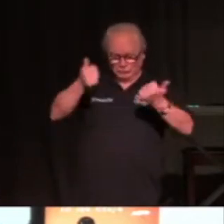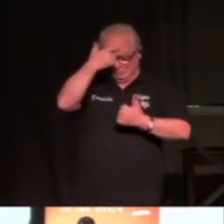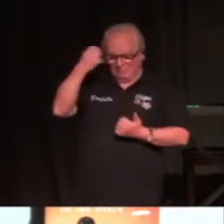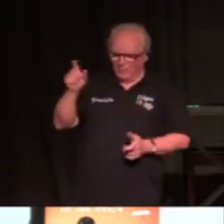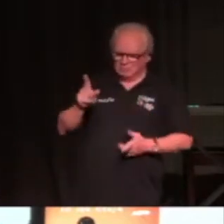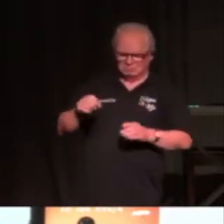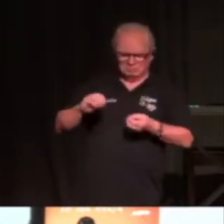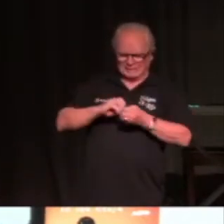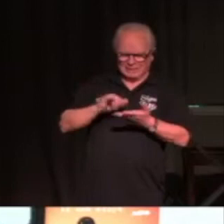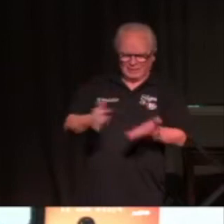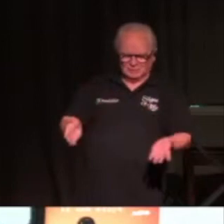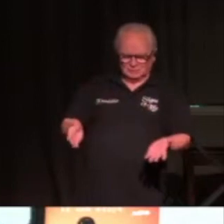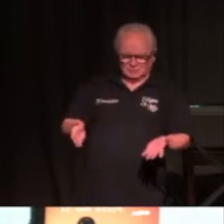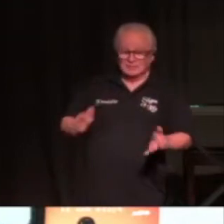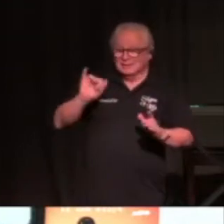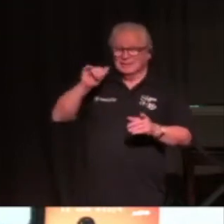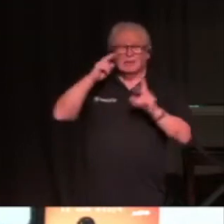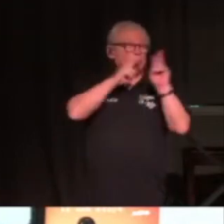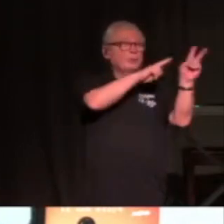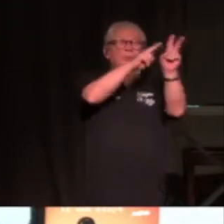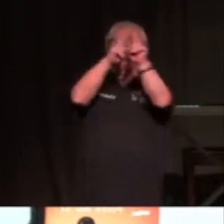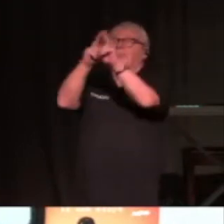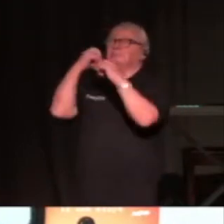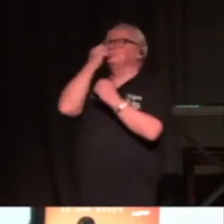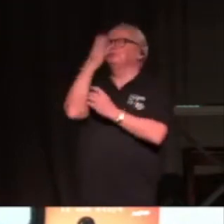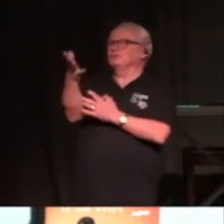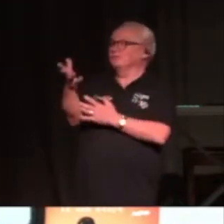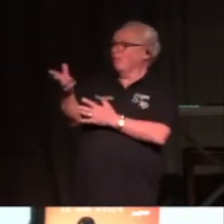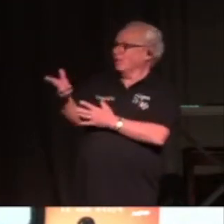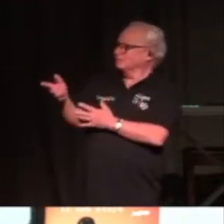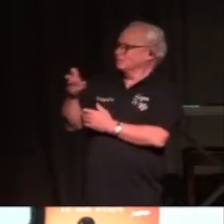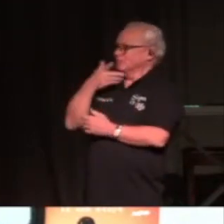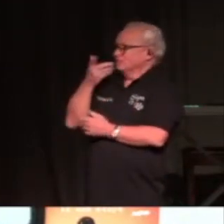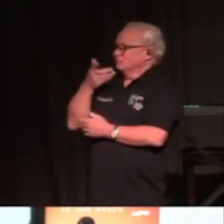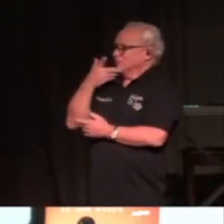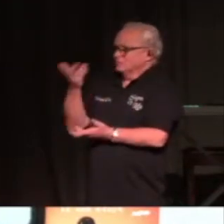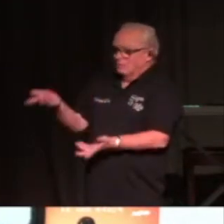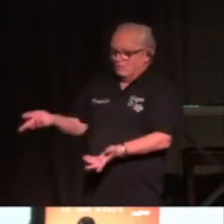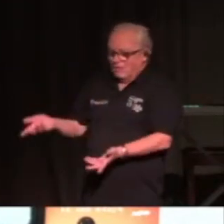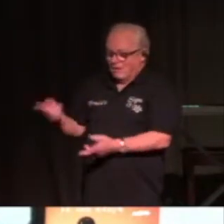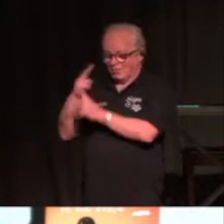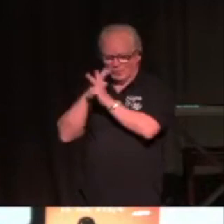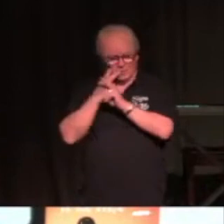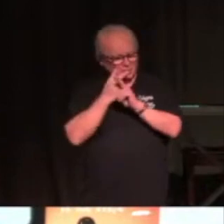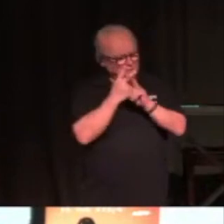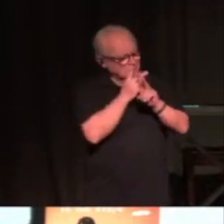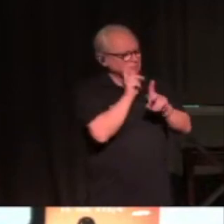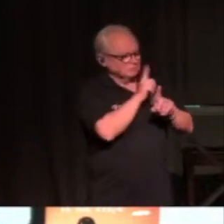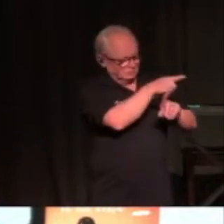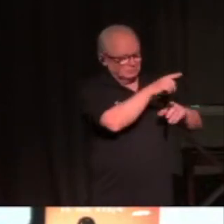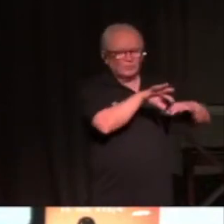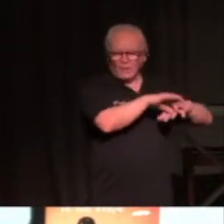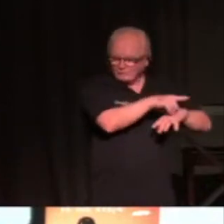And as amazing as the views were, they merely were like peas in the side of the plate. You know, they garnished